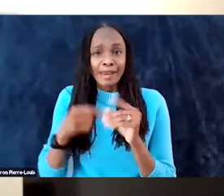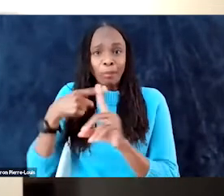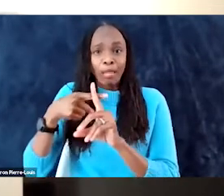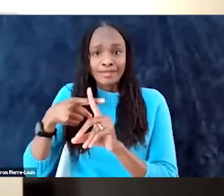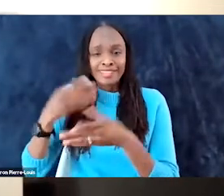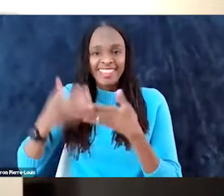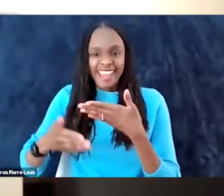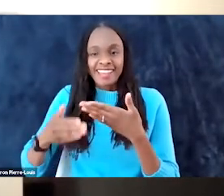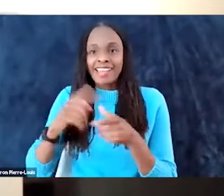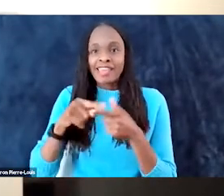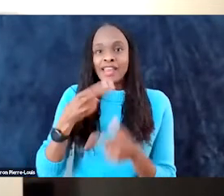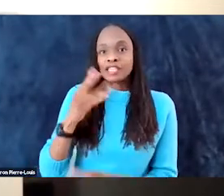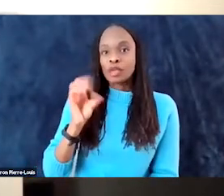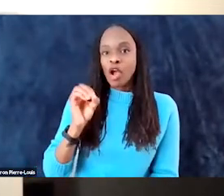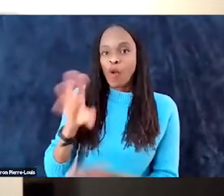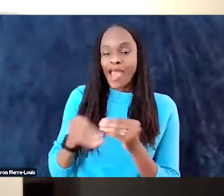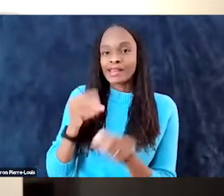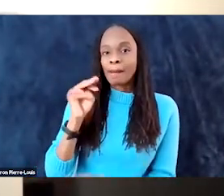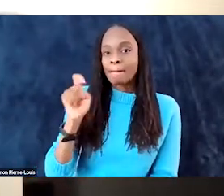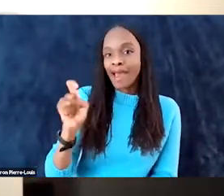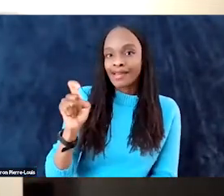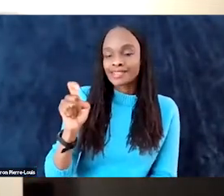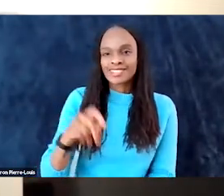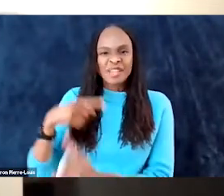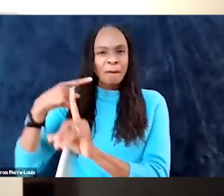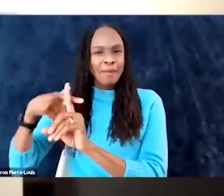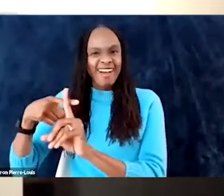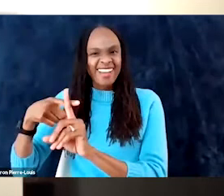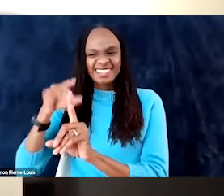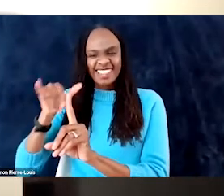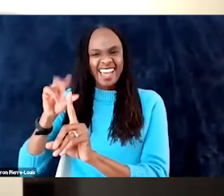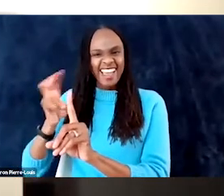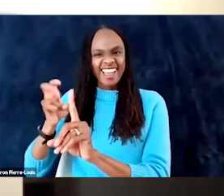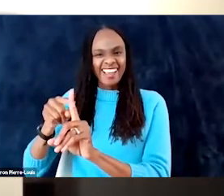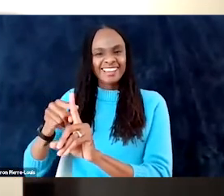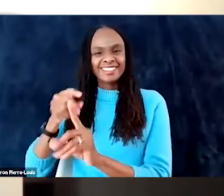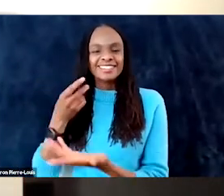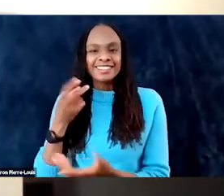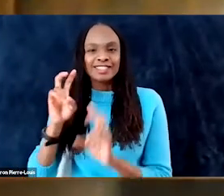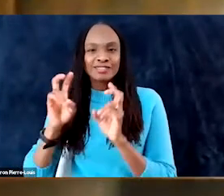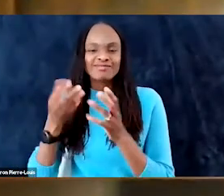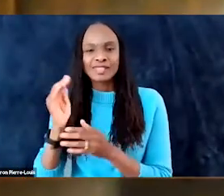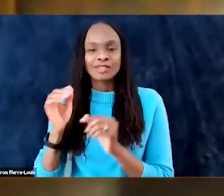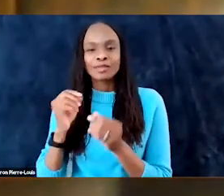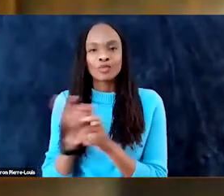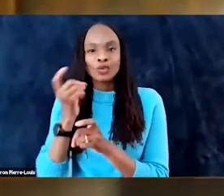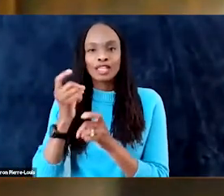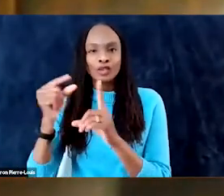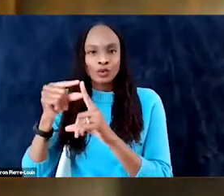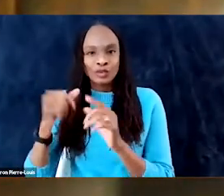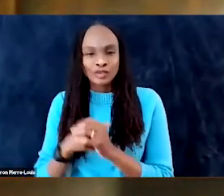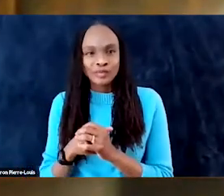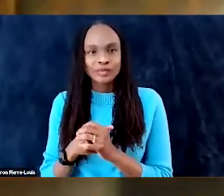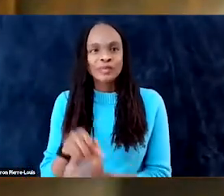was add a Max. But Plus seems to be the winning term. That's right. Let me switch gears a